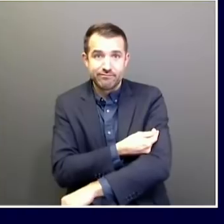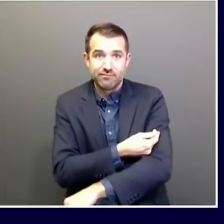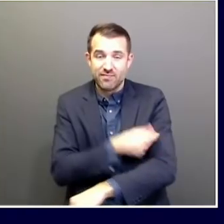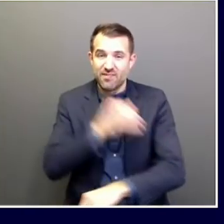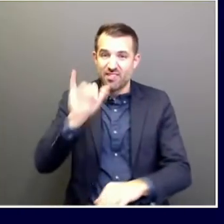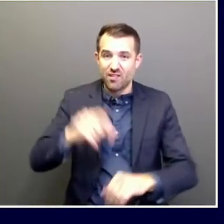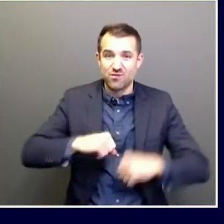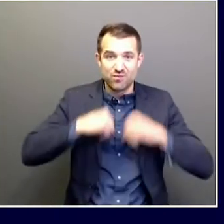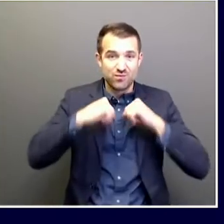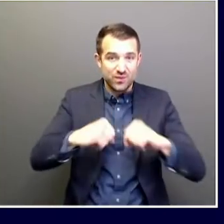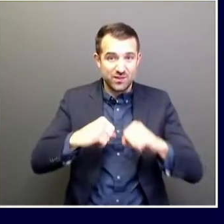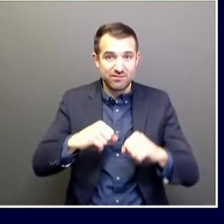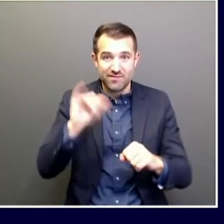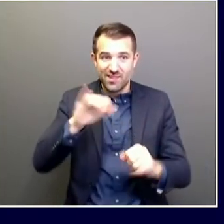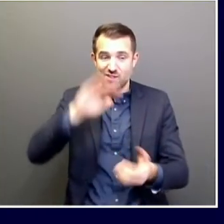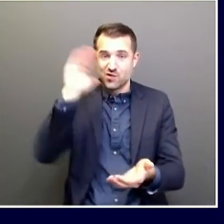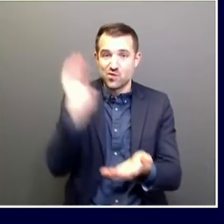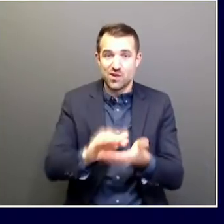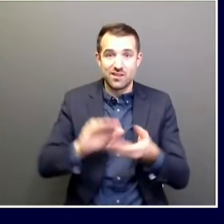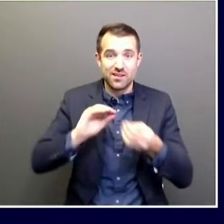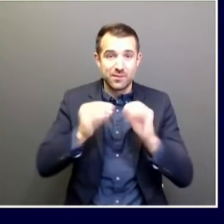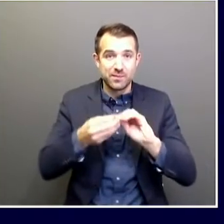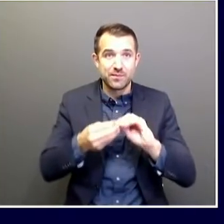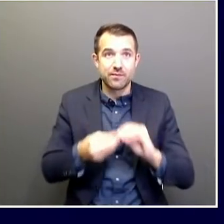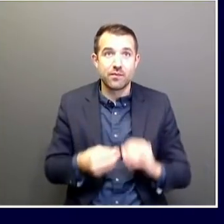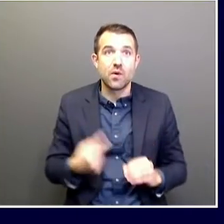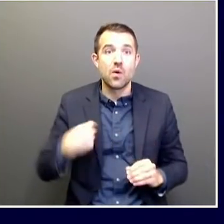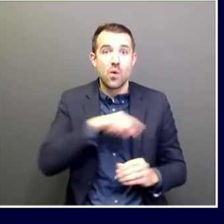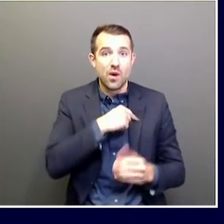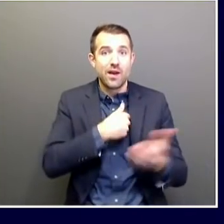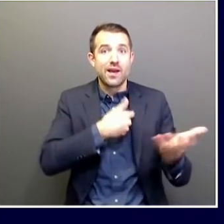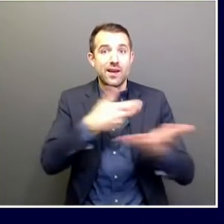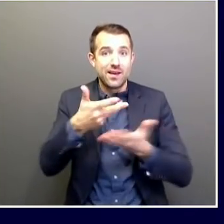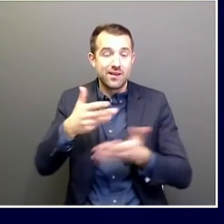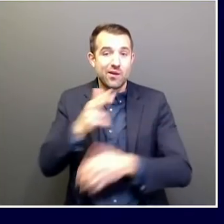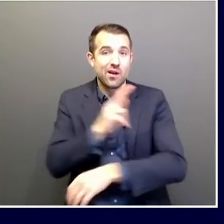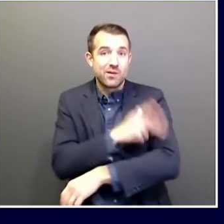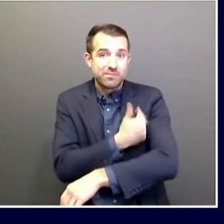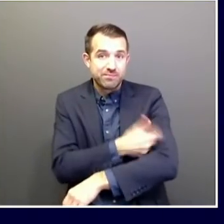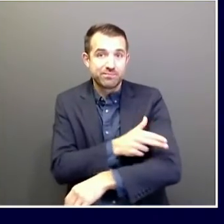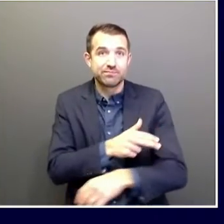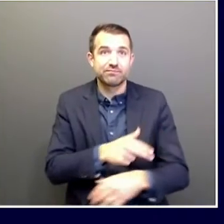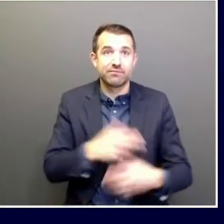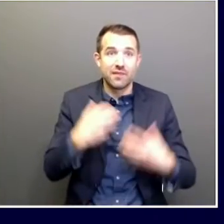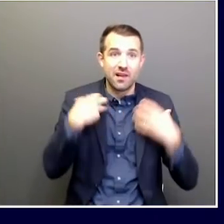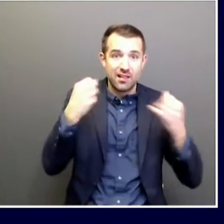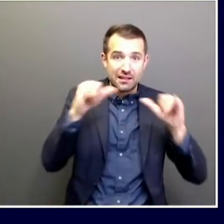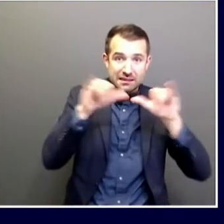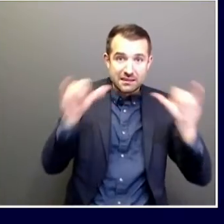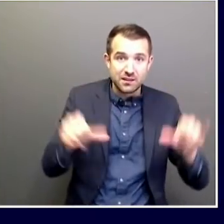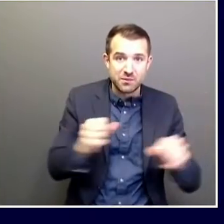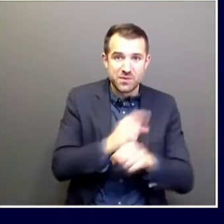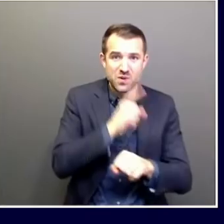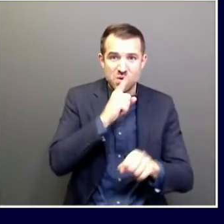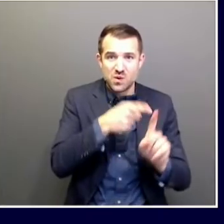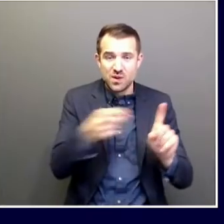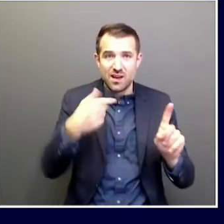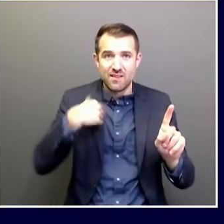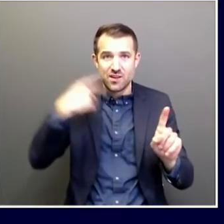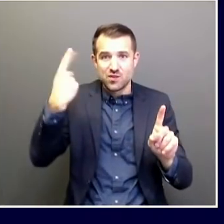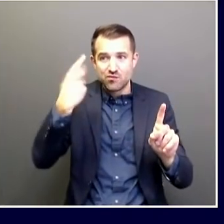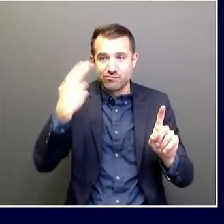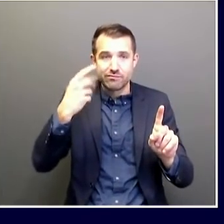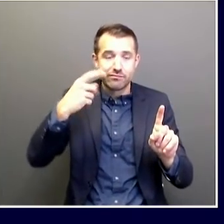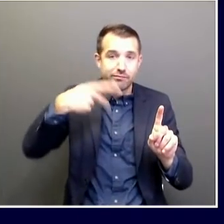and health systems to ensure that they have the capacity to treat people with COVID and other patients as well. But I just think we have to remind ourselves